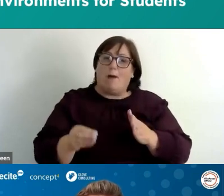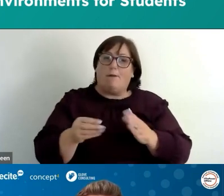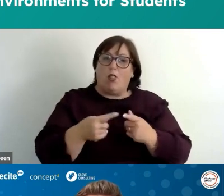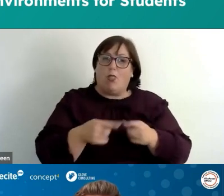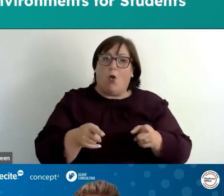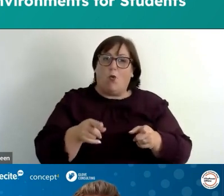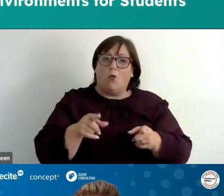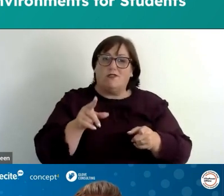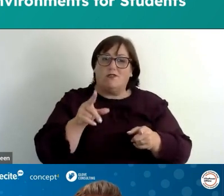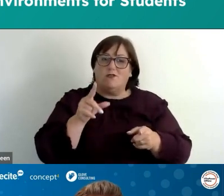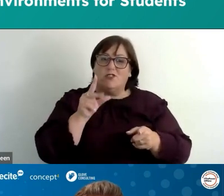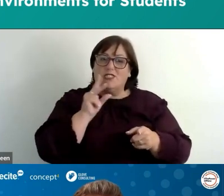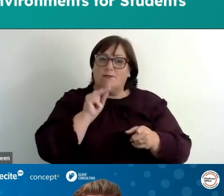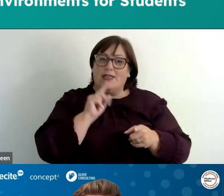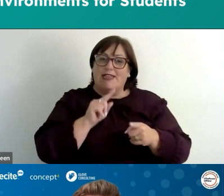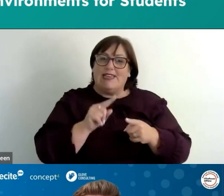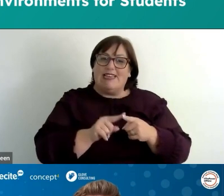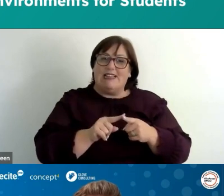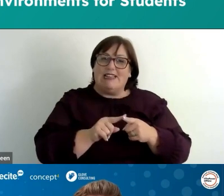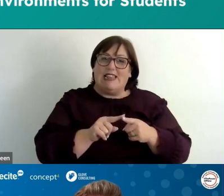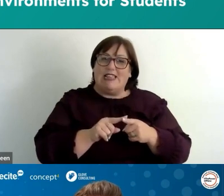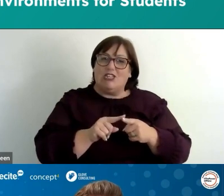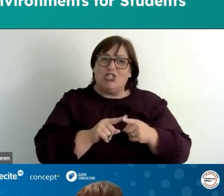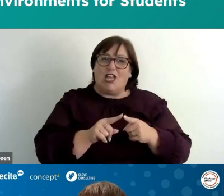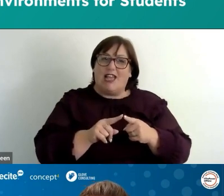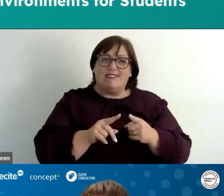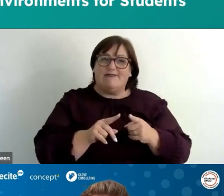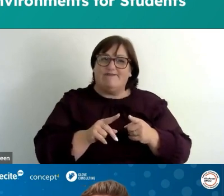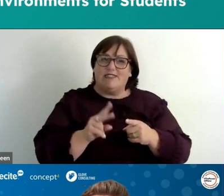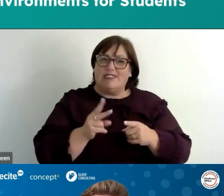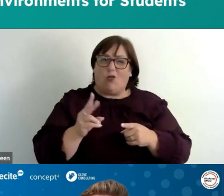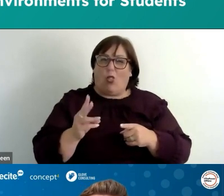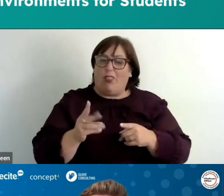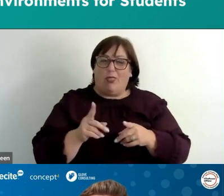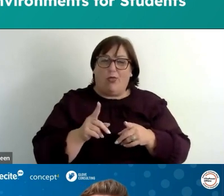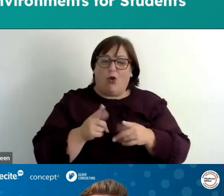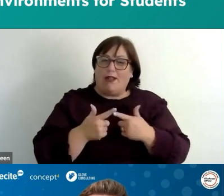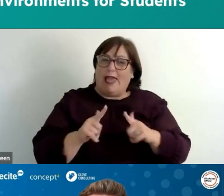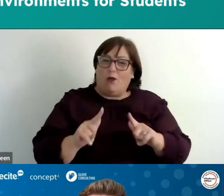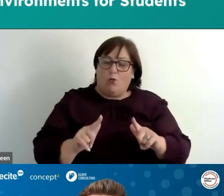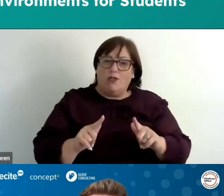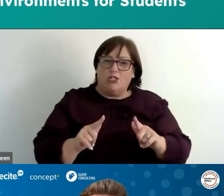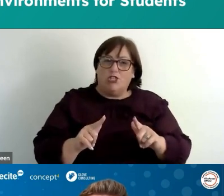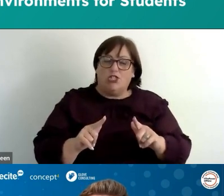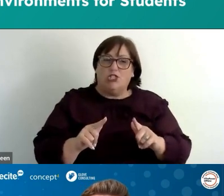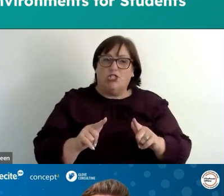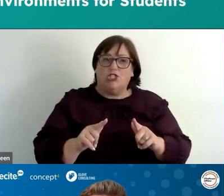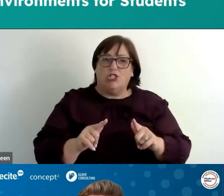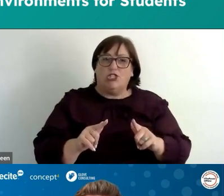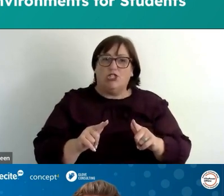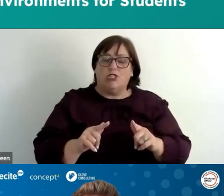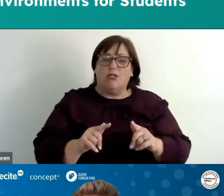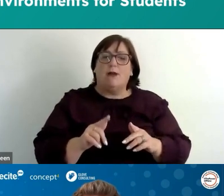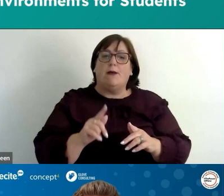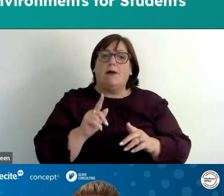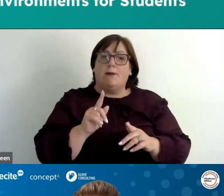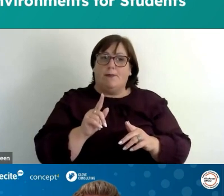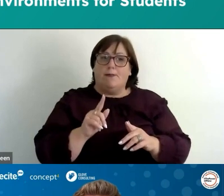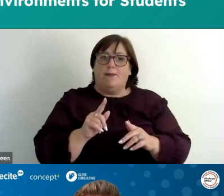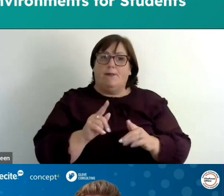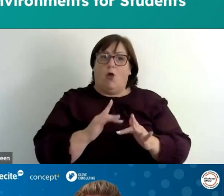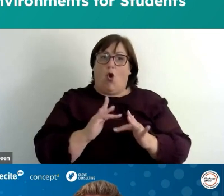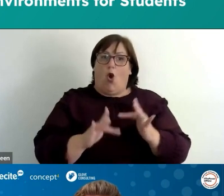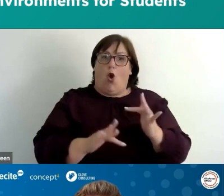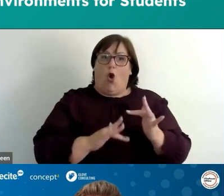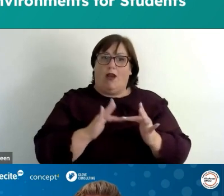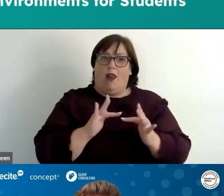a number of people that we're trying to help. And then when we look into these online, it